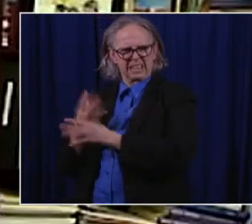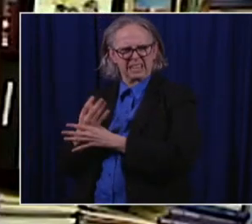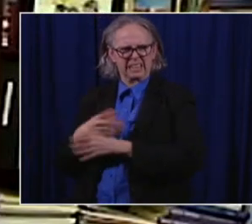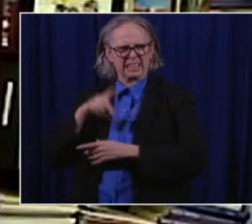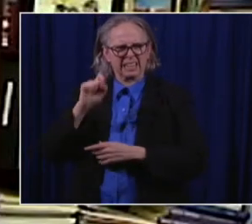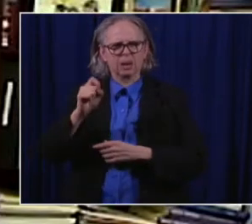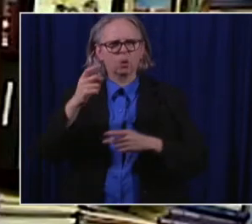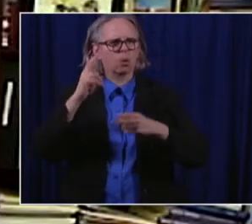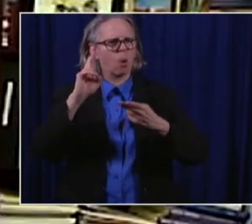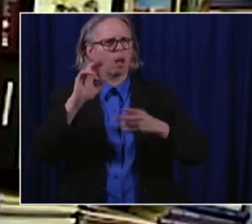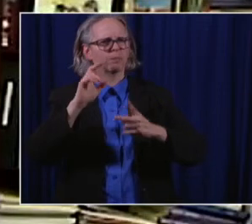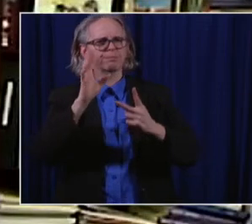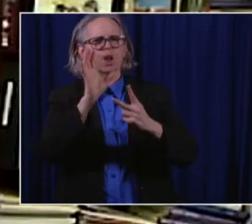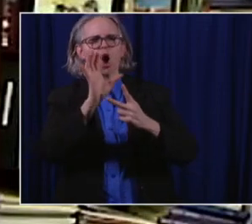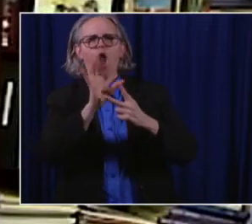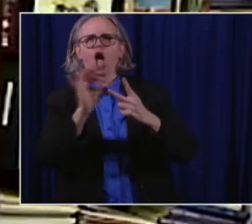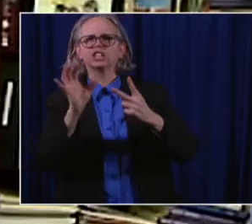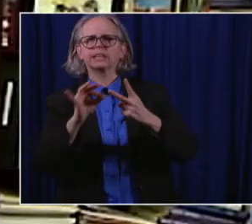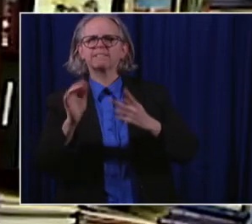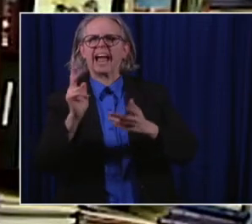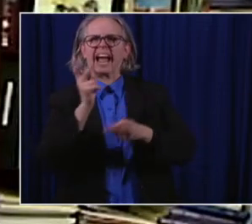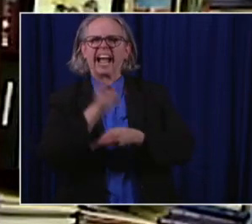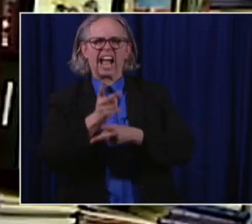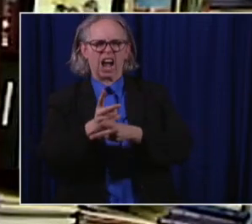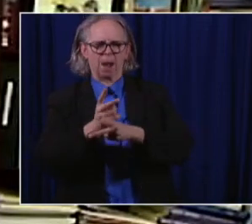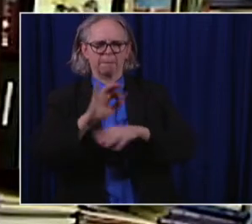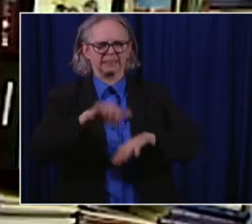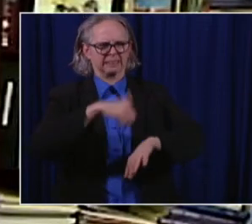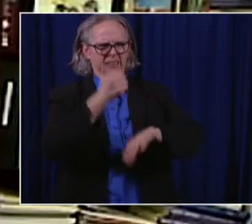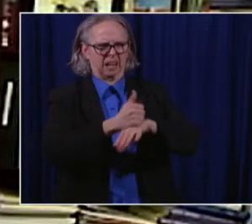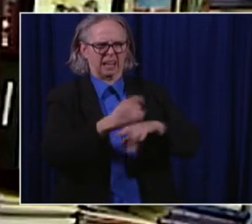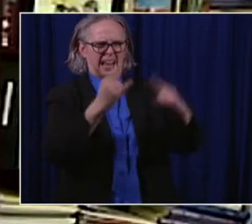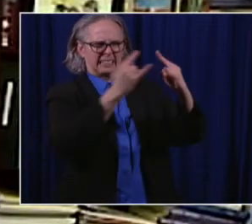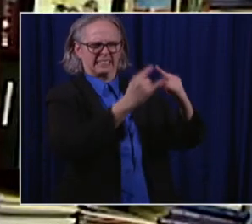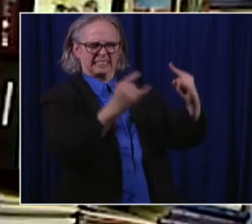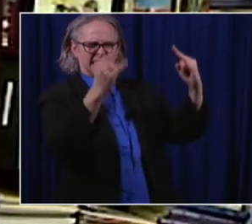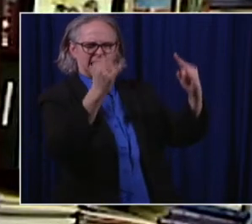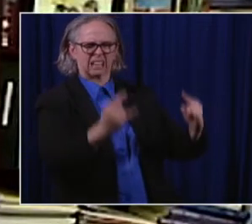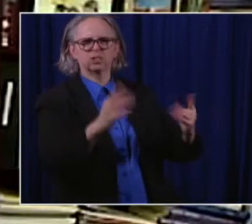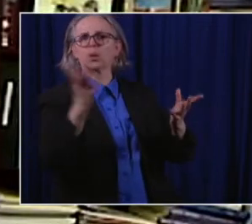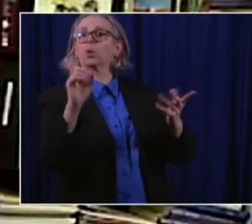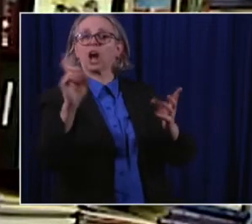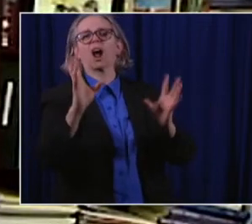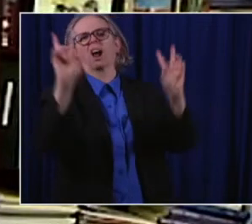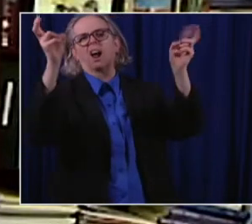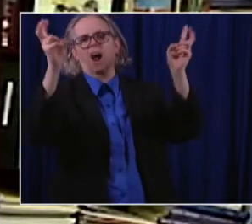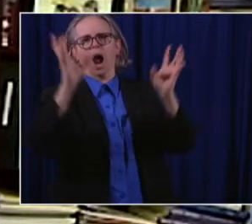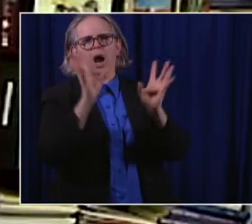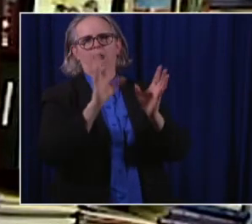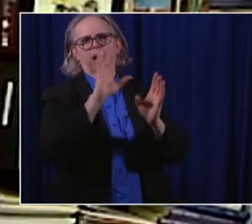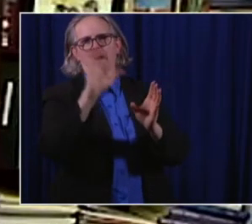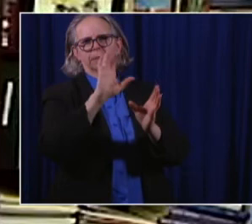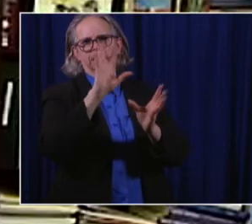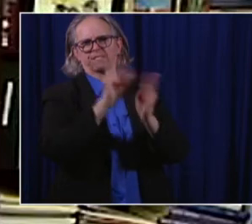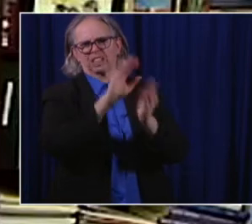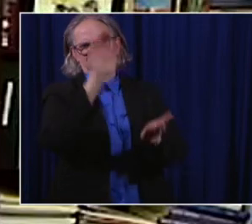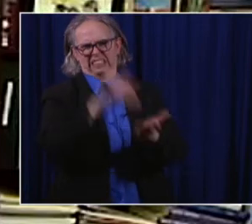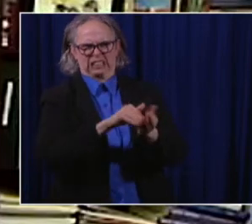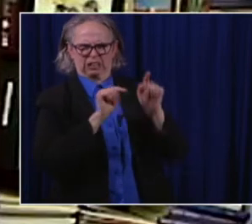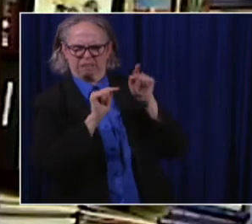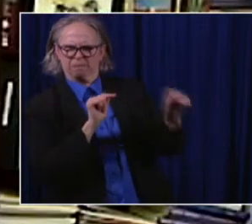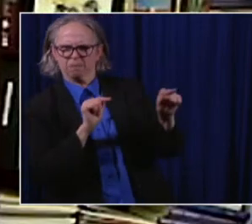use the Greater Columbus Convention Center. As many of you remember, Dr. Vanderhoff, myself, and Dr. Kriatsulis from Mount